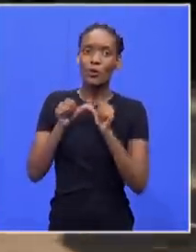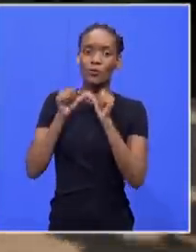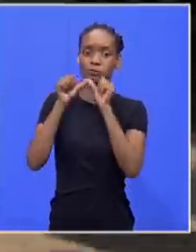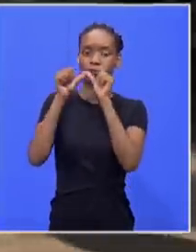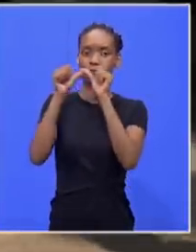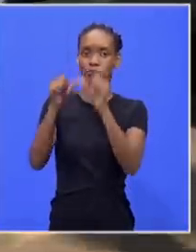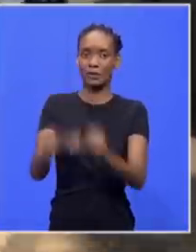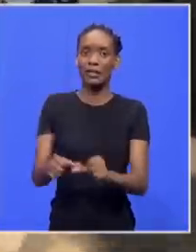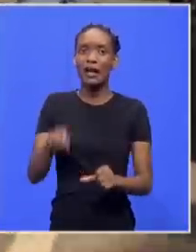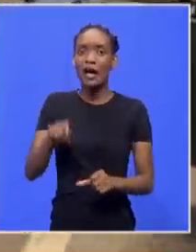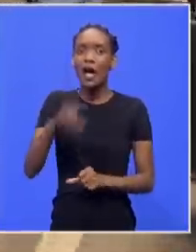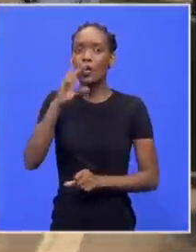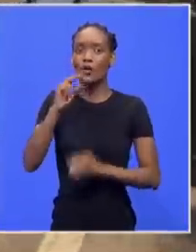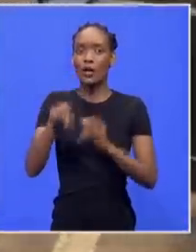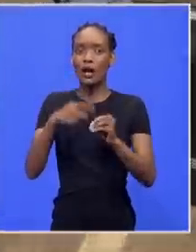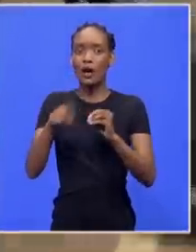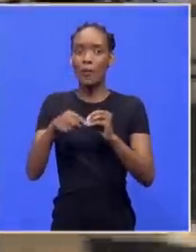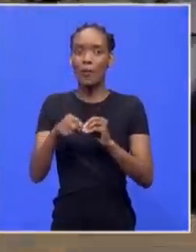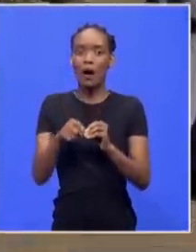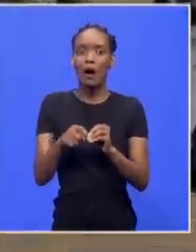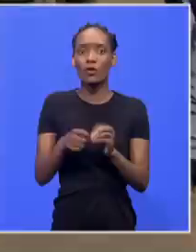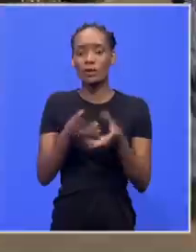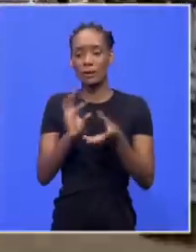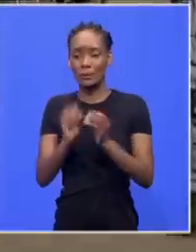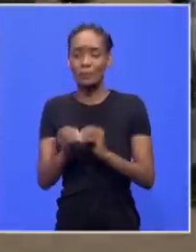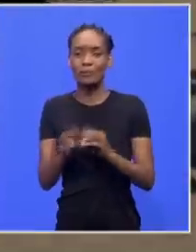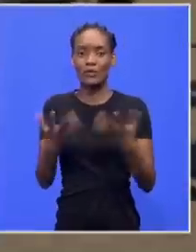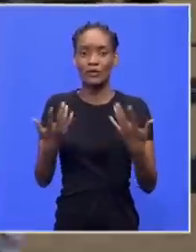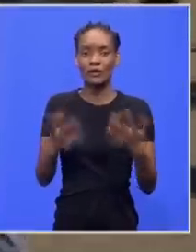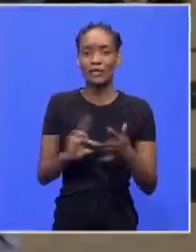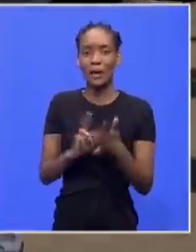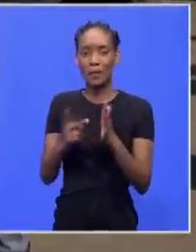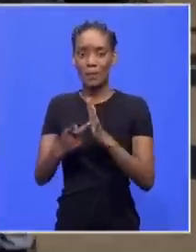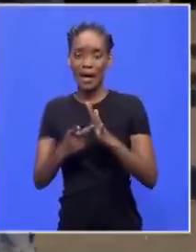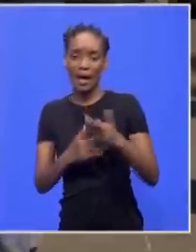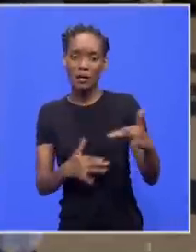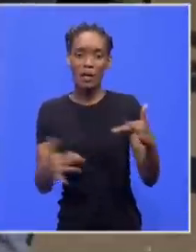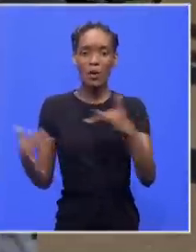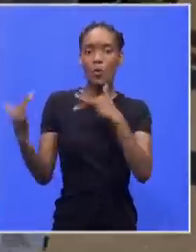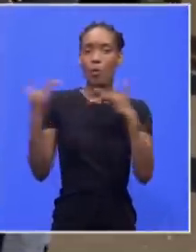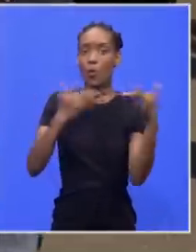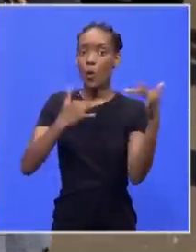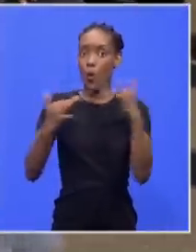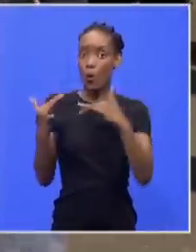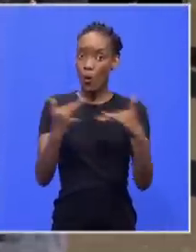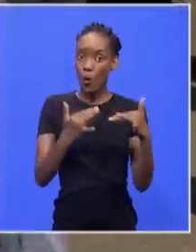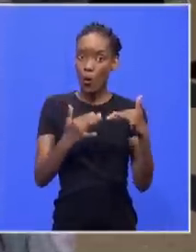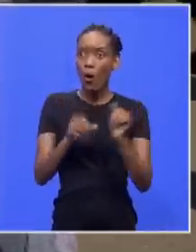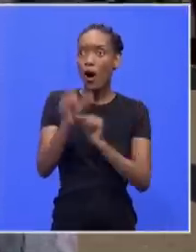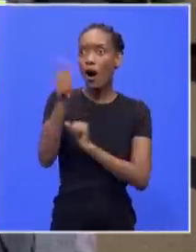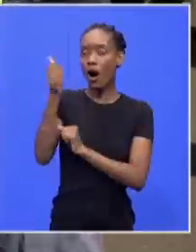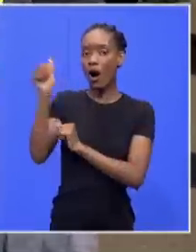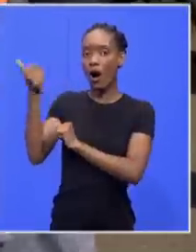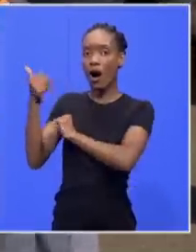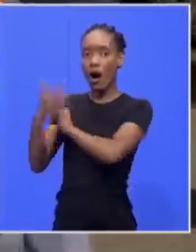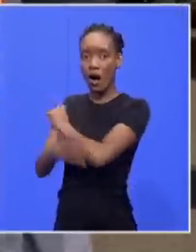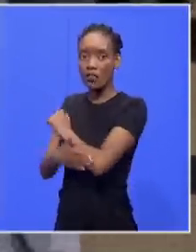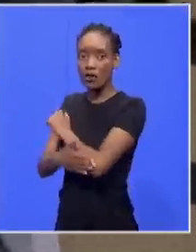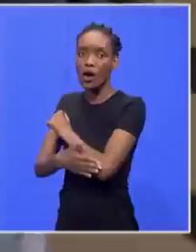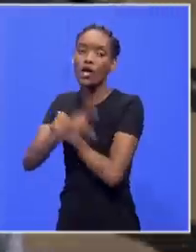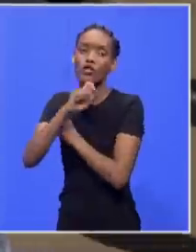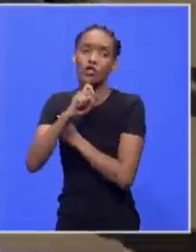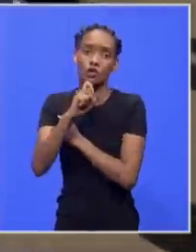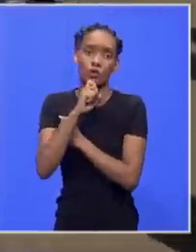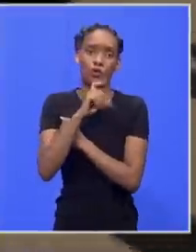war in that country so that some countries can exploit the minerals of the DRC,